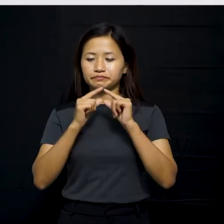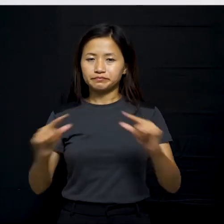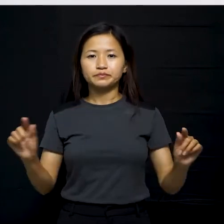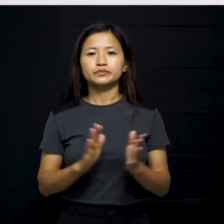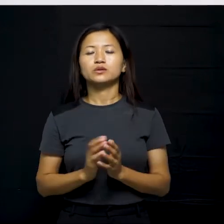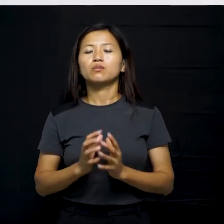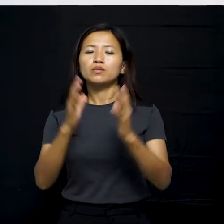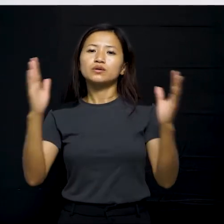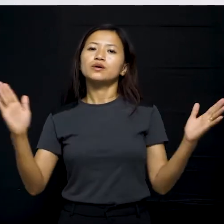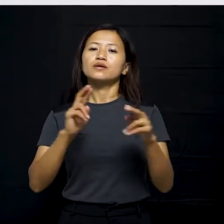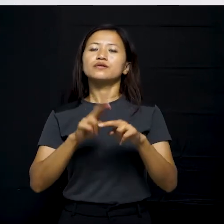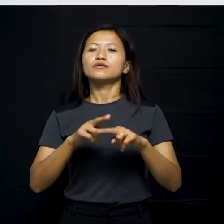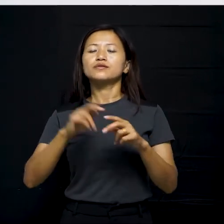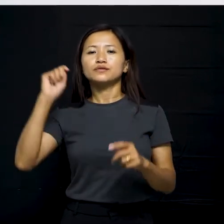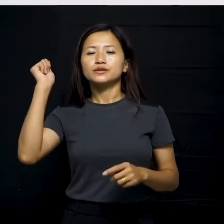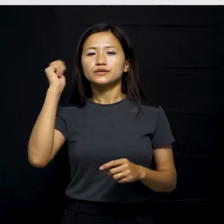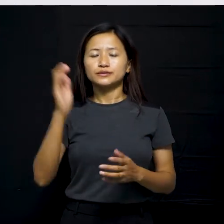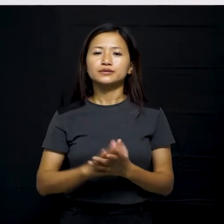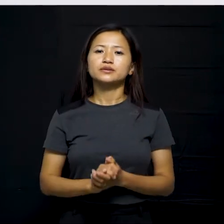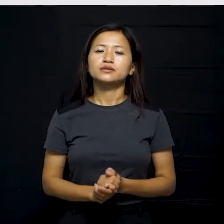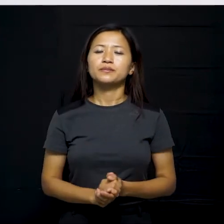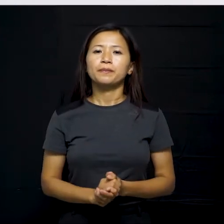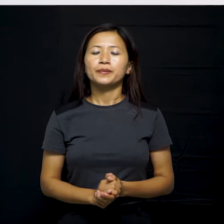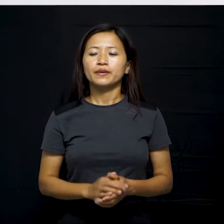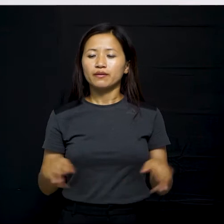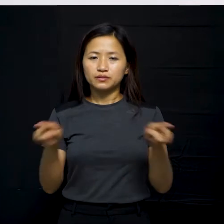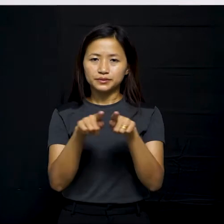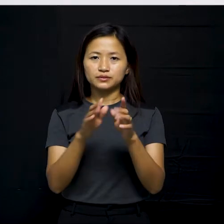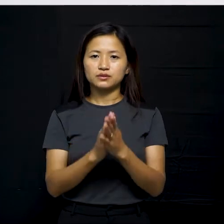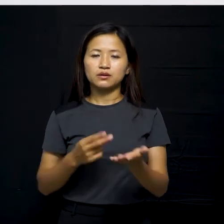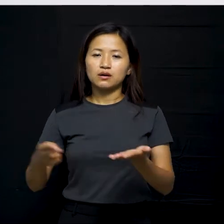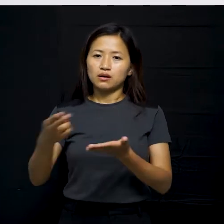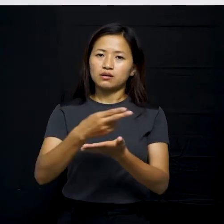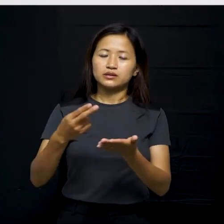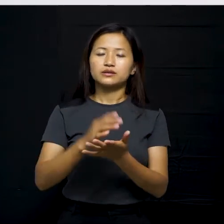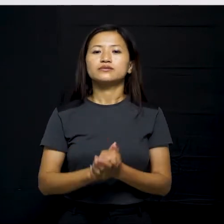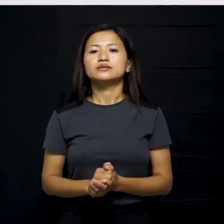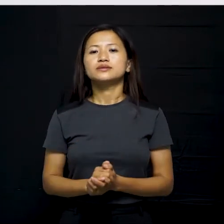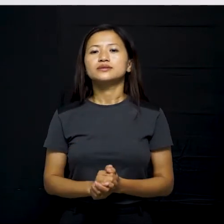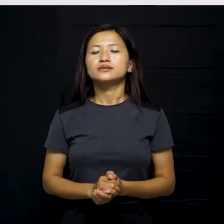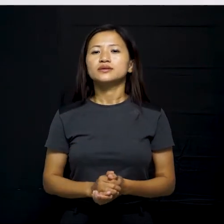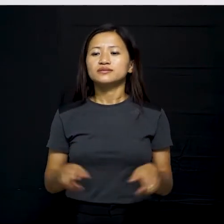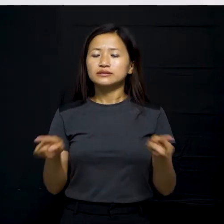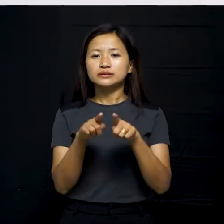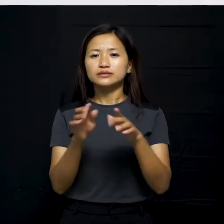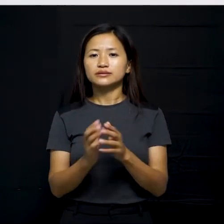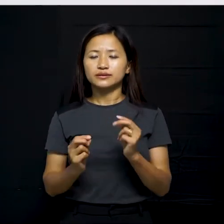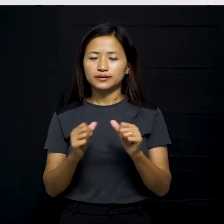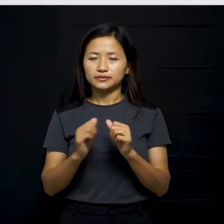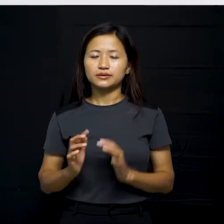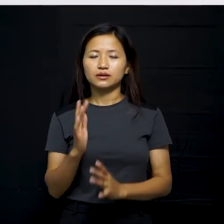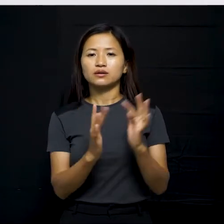more festivals, and all these festivals are related to harvest, all these festivals are related to